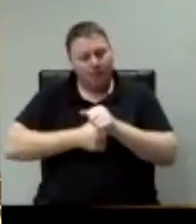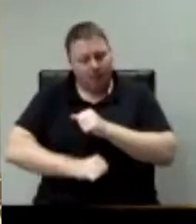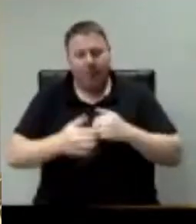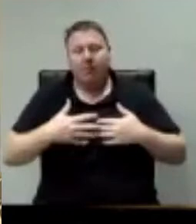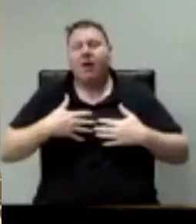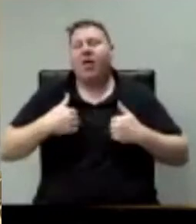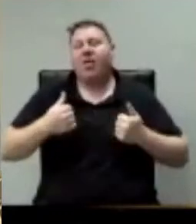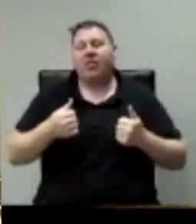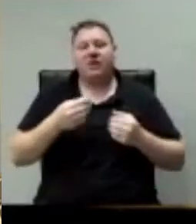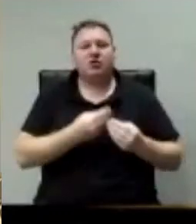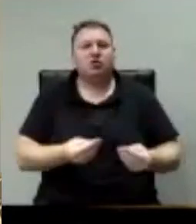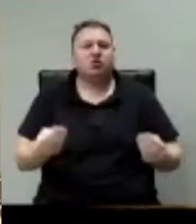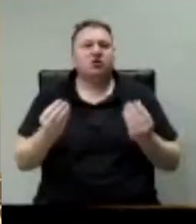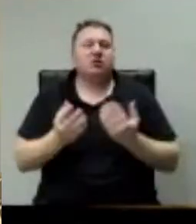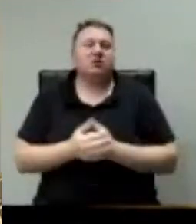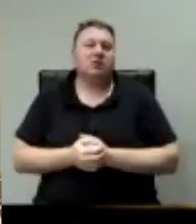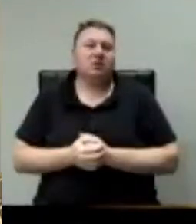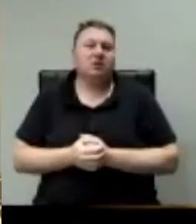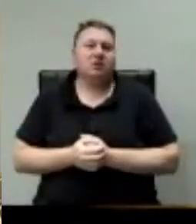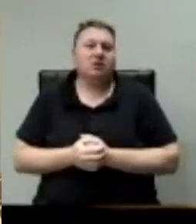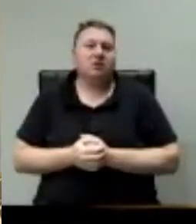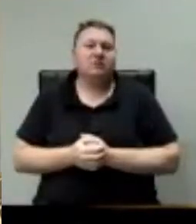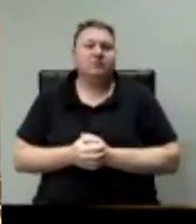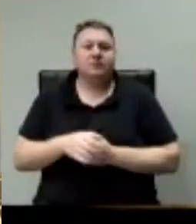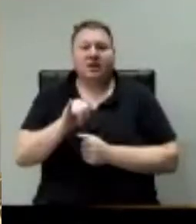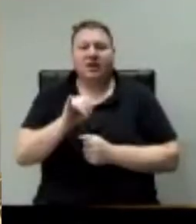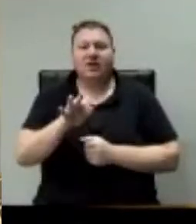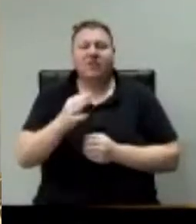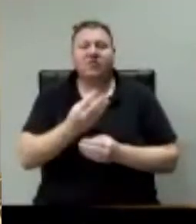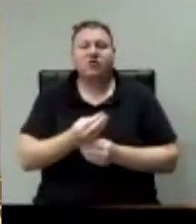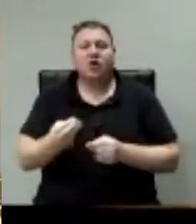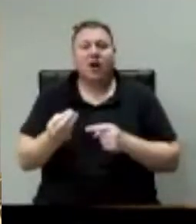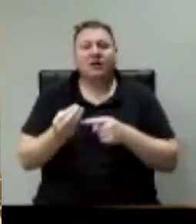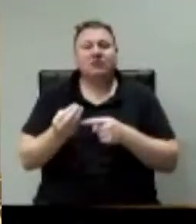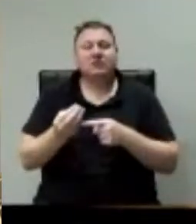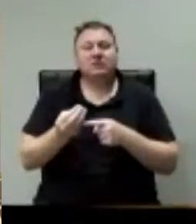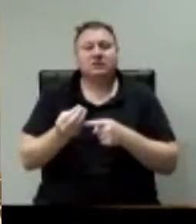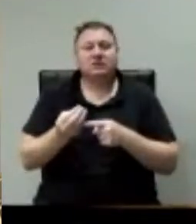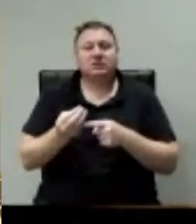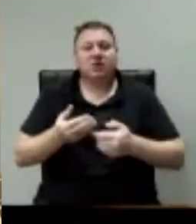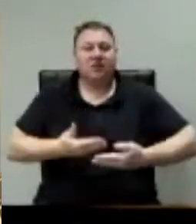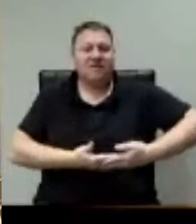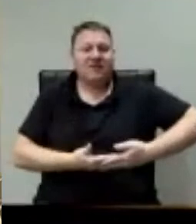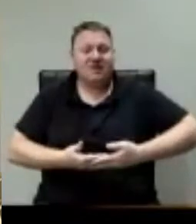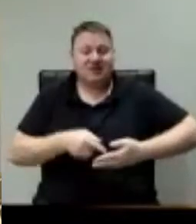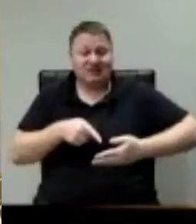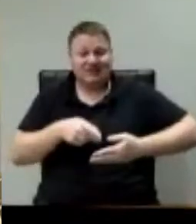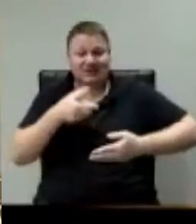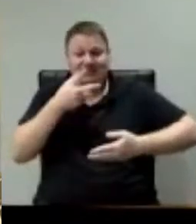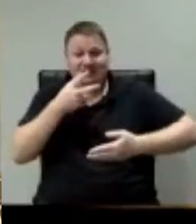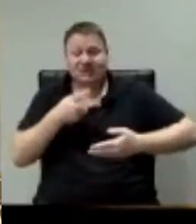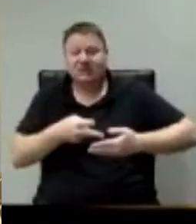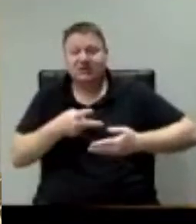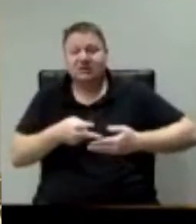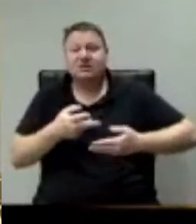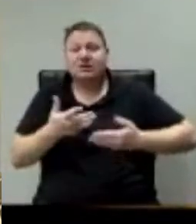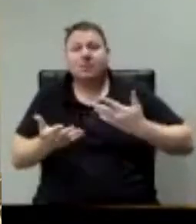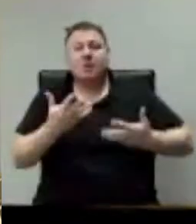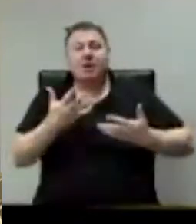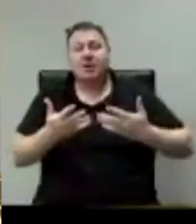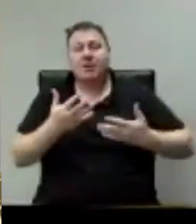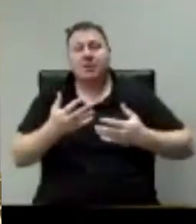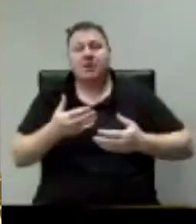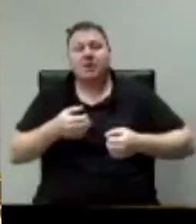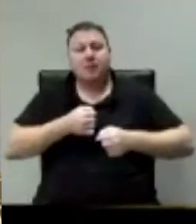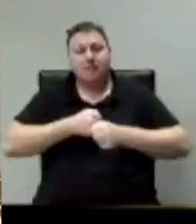to healthy children, and that if a fetus has been detected as possibly having some kind